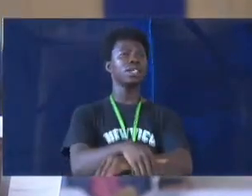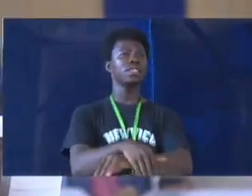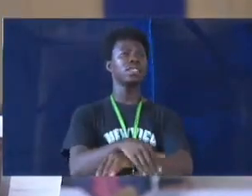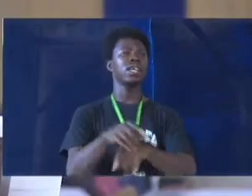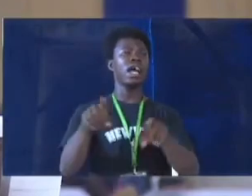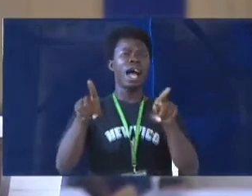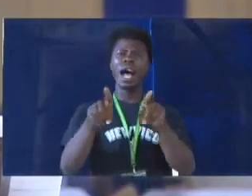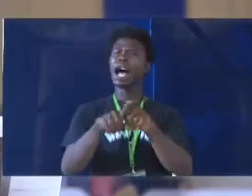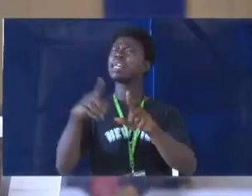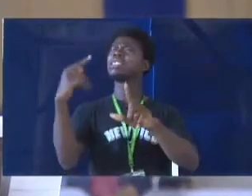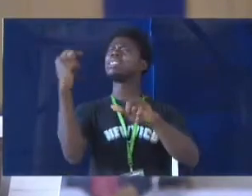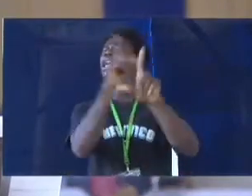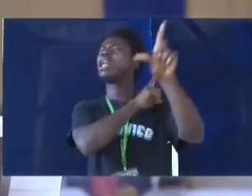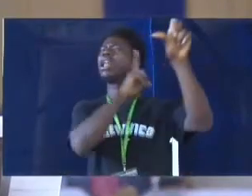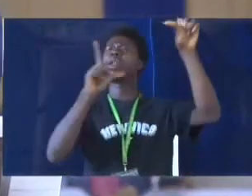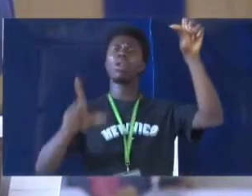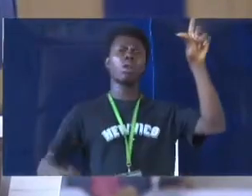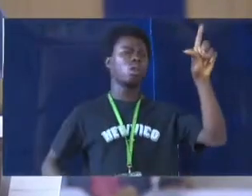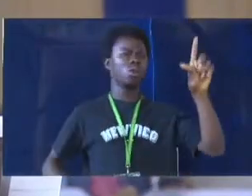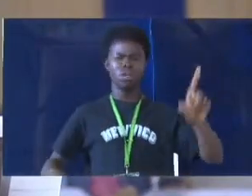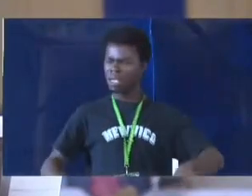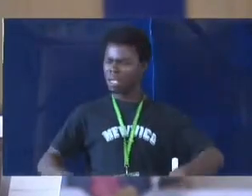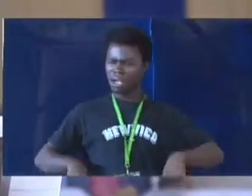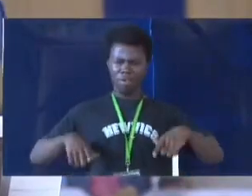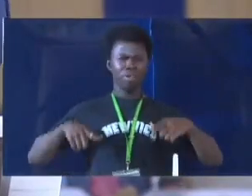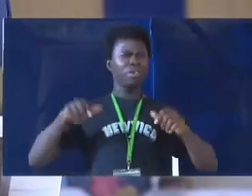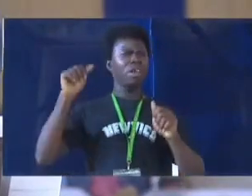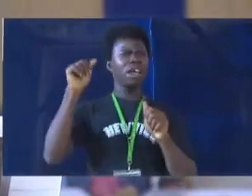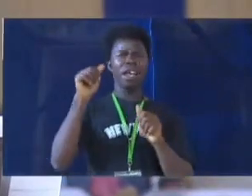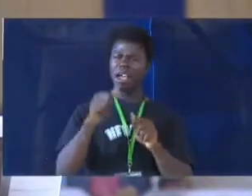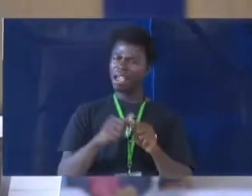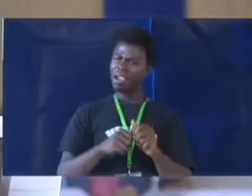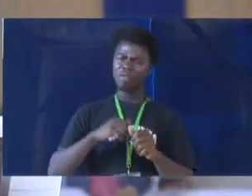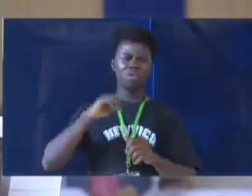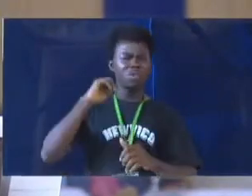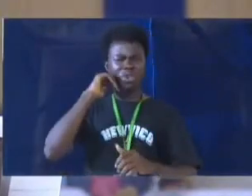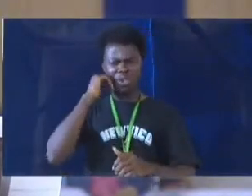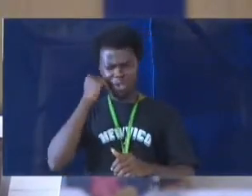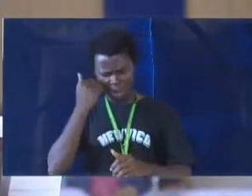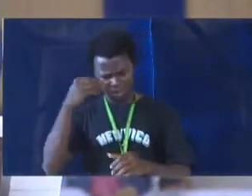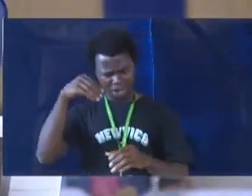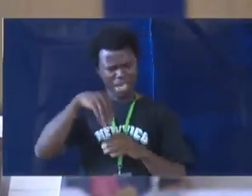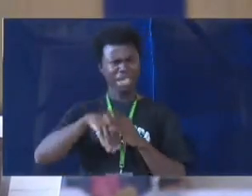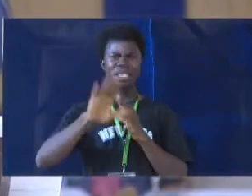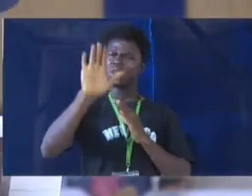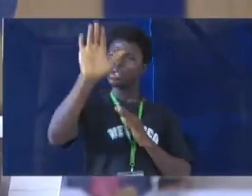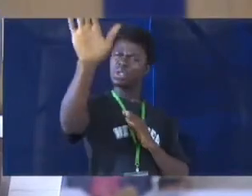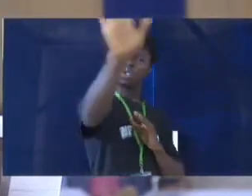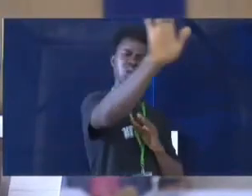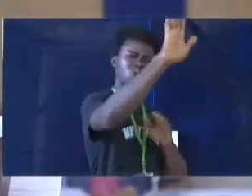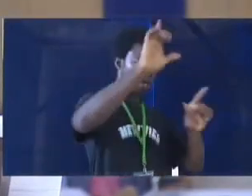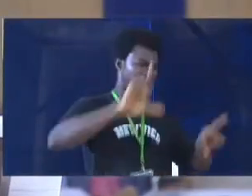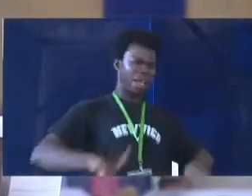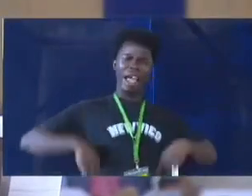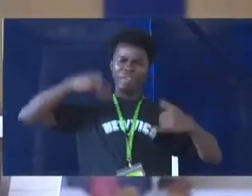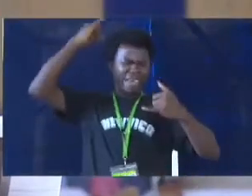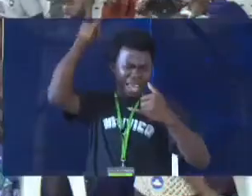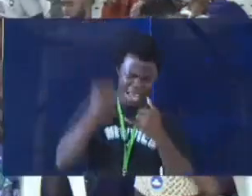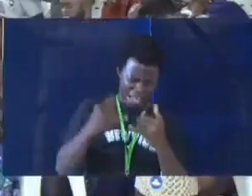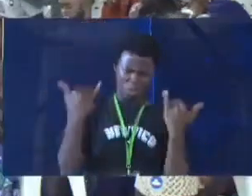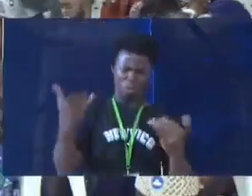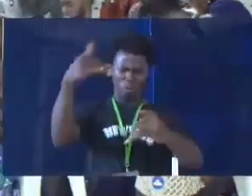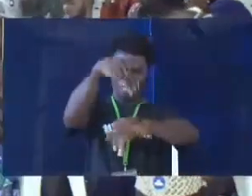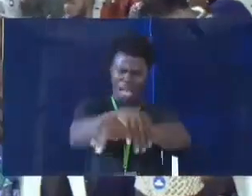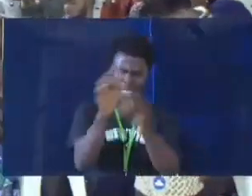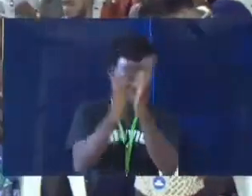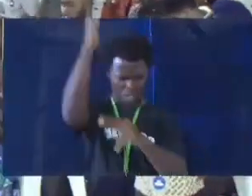Lord lives, every reproach or shame in your life ends tonight.